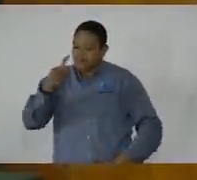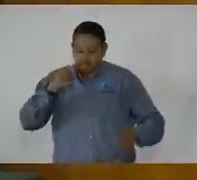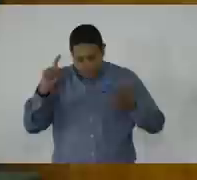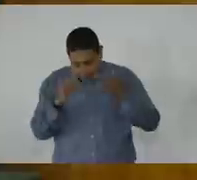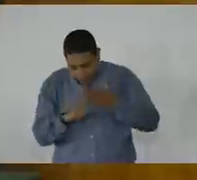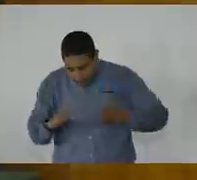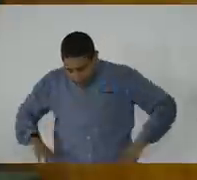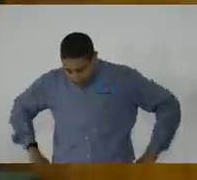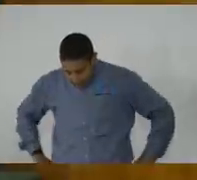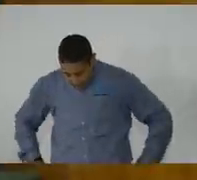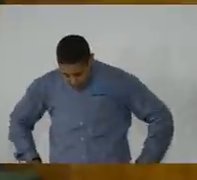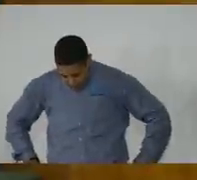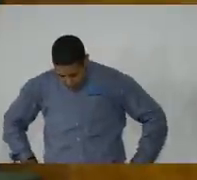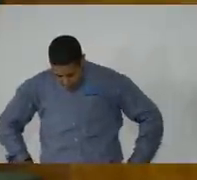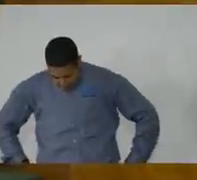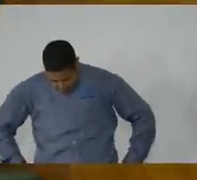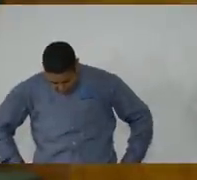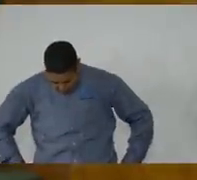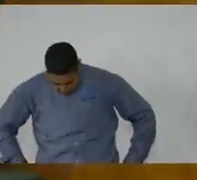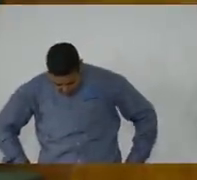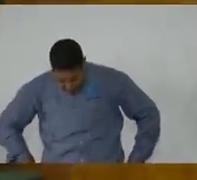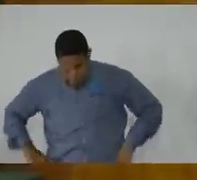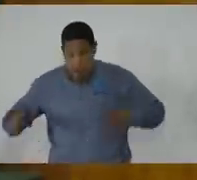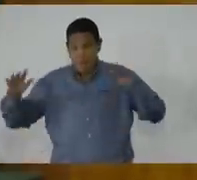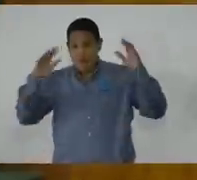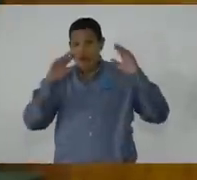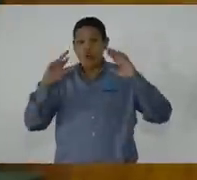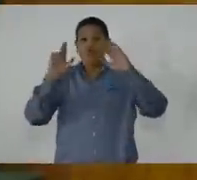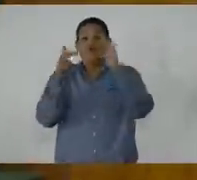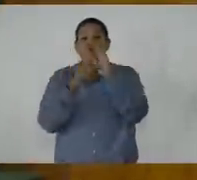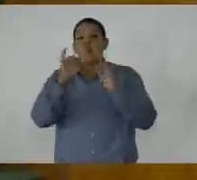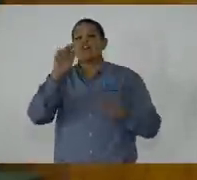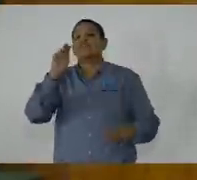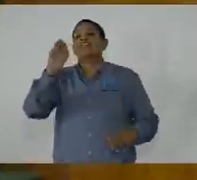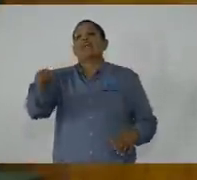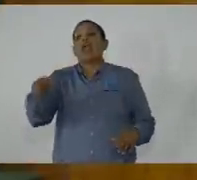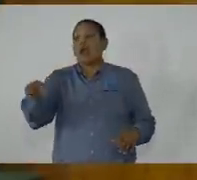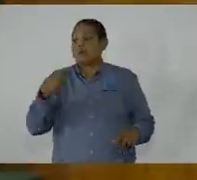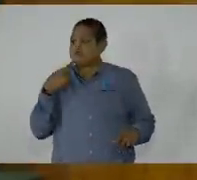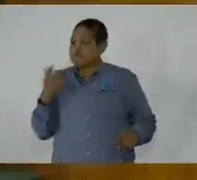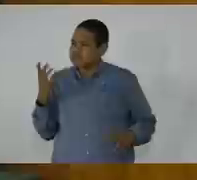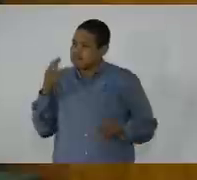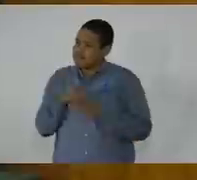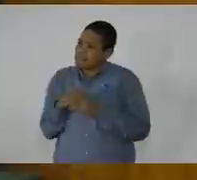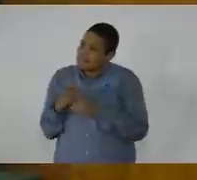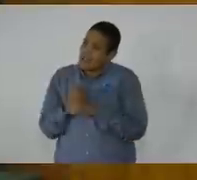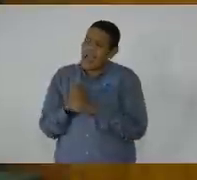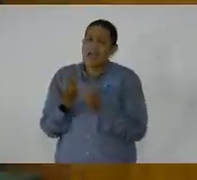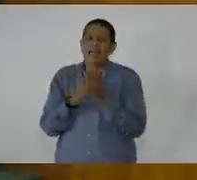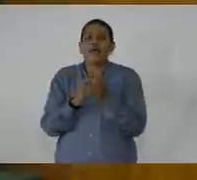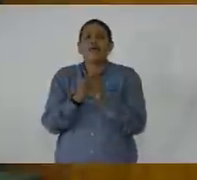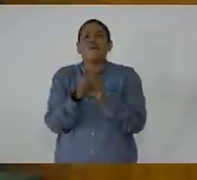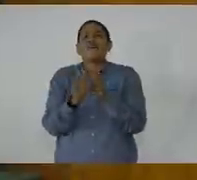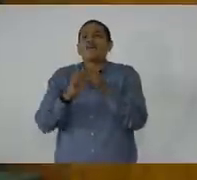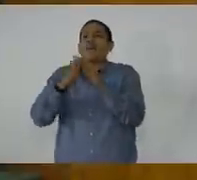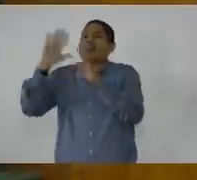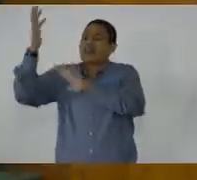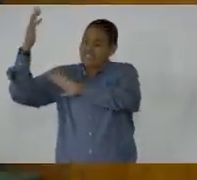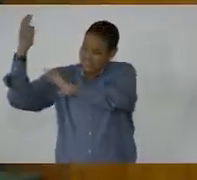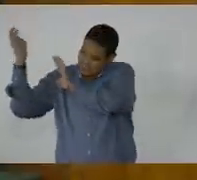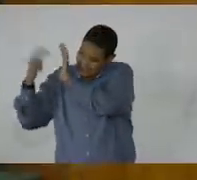we must recognize and applaud the role of JANAC as played in the fight against COVID-19